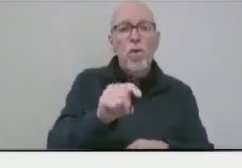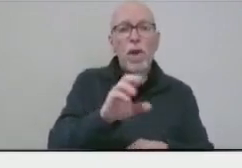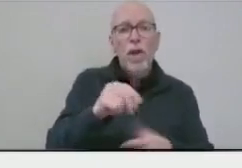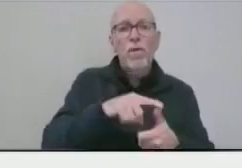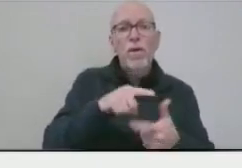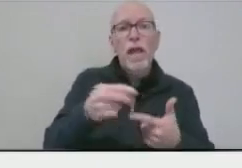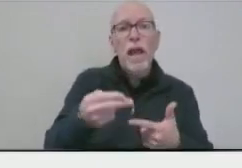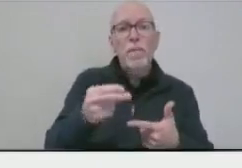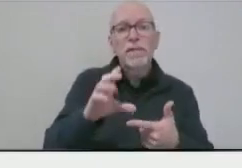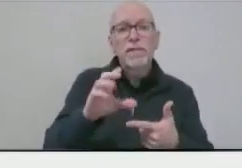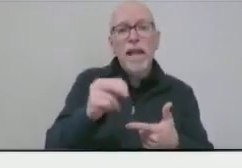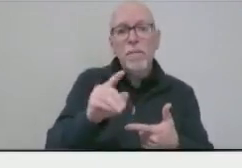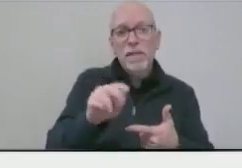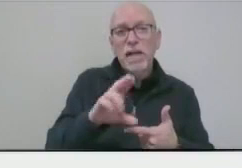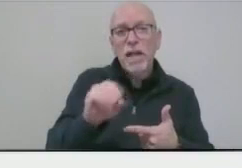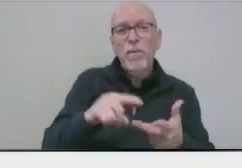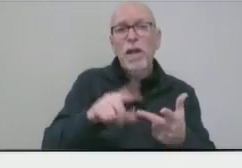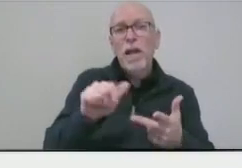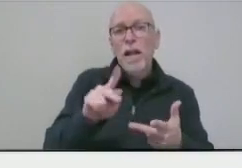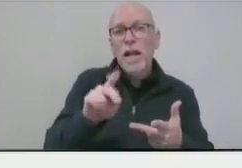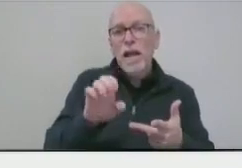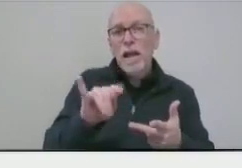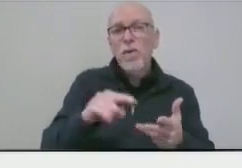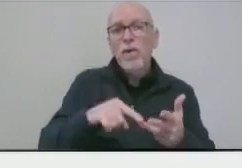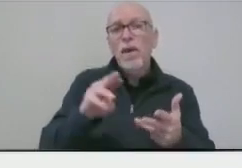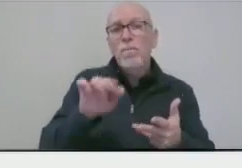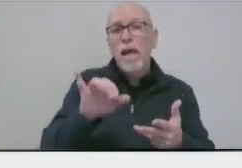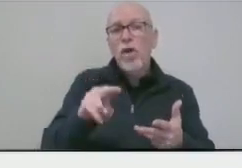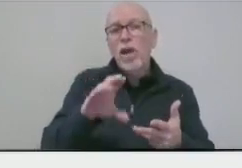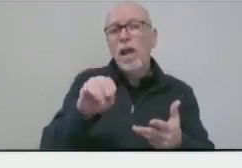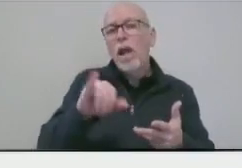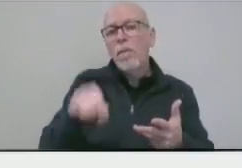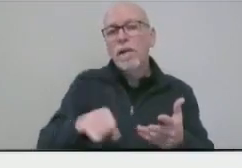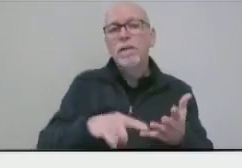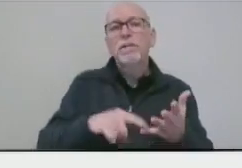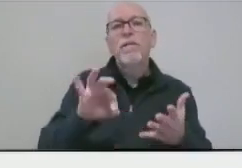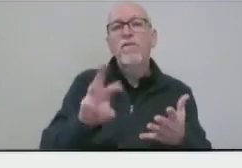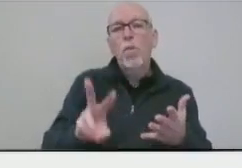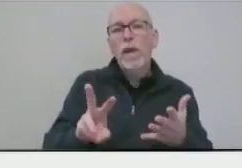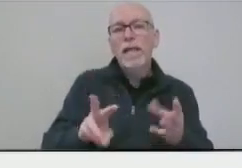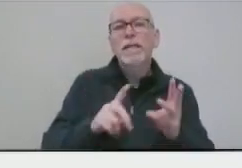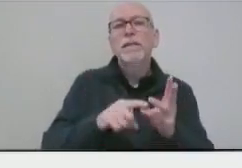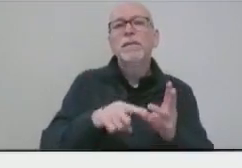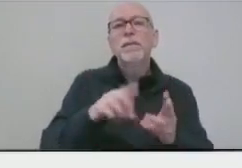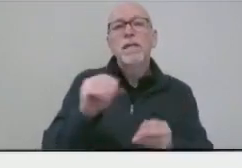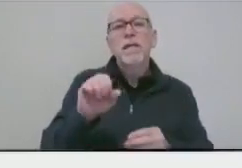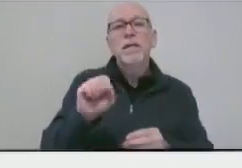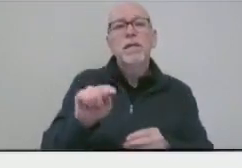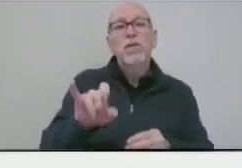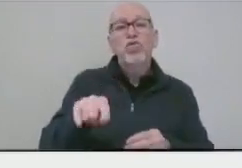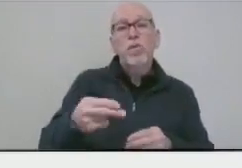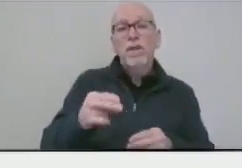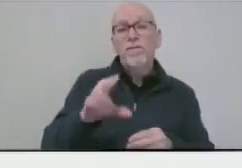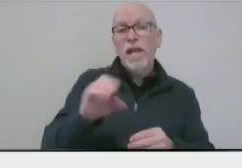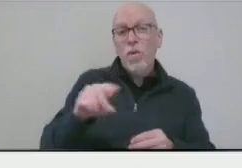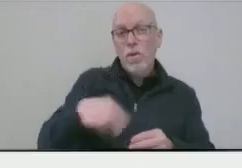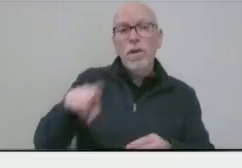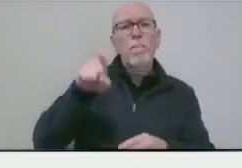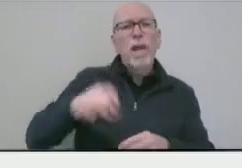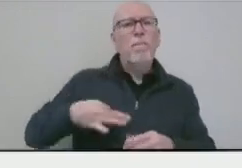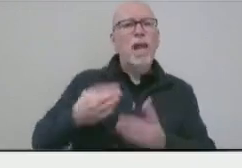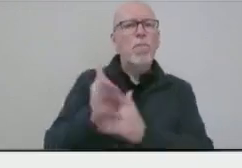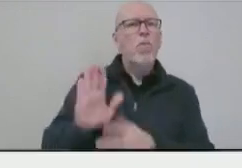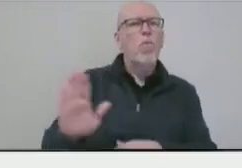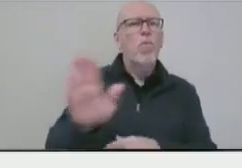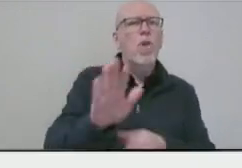County, Lake County, Marion County, the City of Indianapolis, the City of Fort Wayne, and St. Joseph County must apply through their local